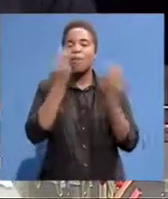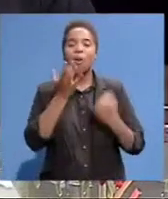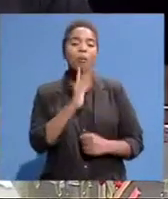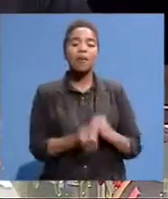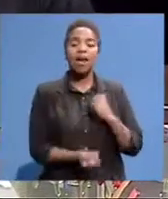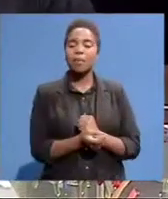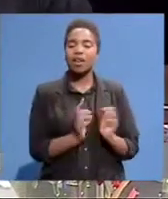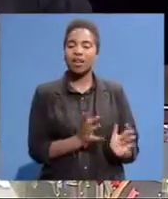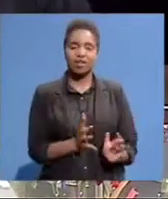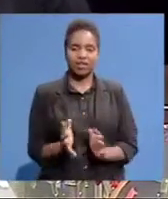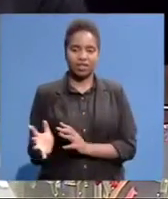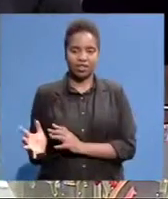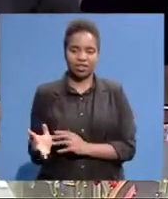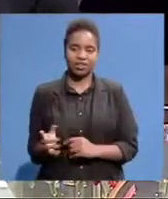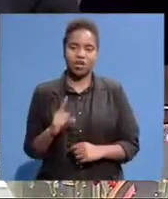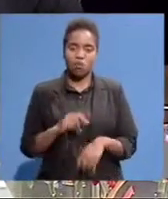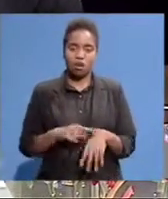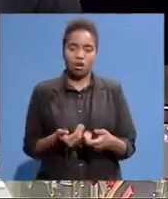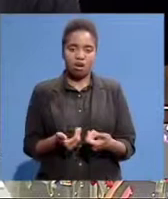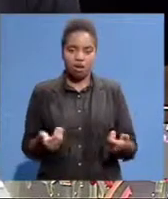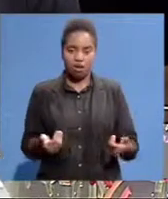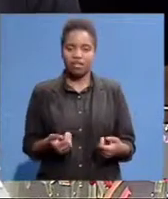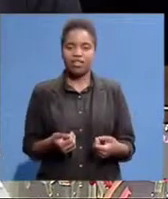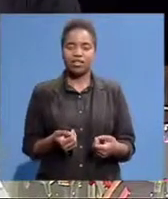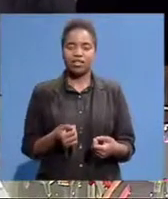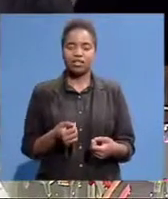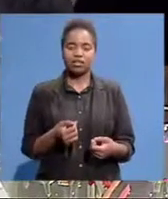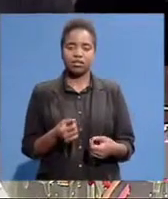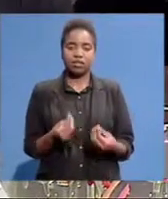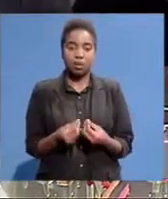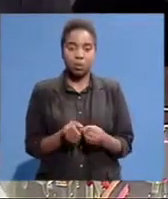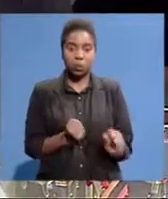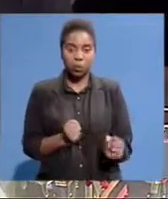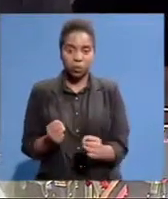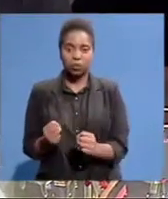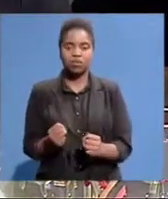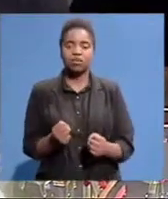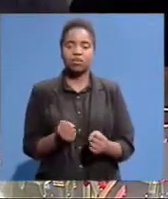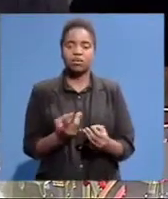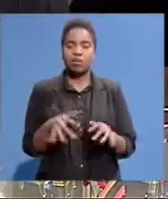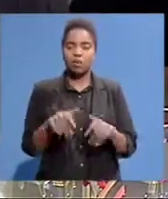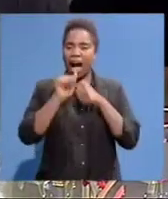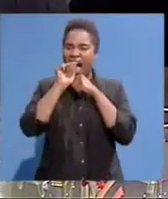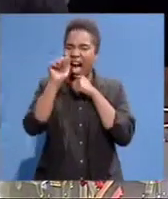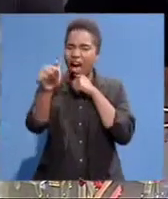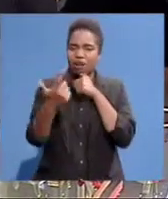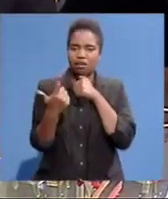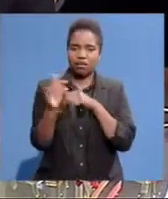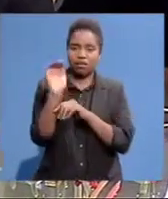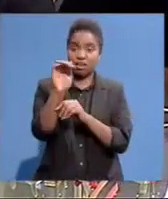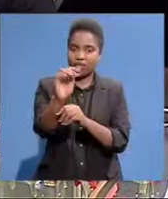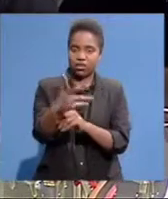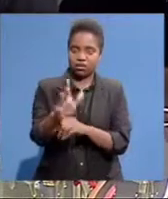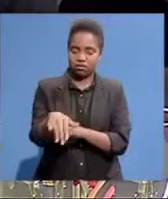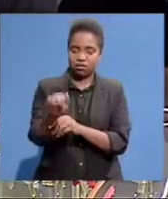would give us blow after blow after blow. You made reference to the state of emergency, a lot of people leaving and going away, exile, the sanctions that